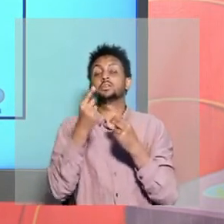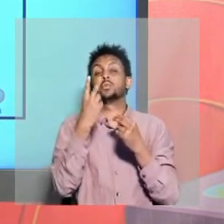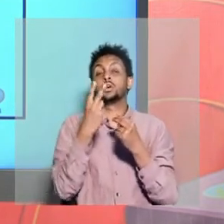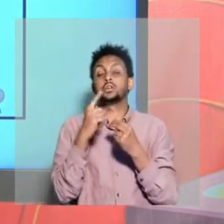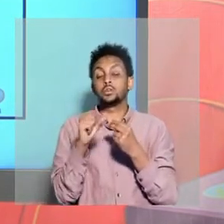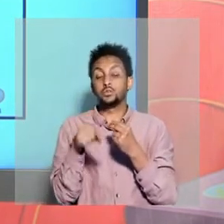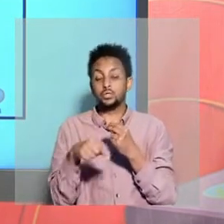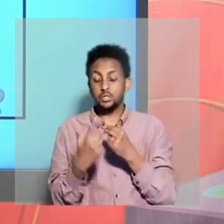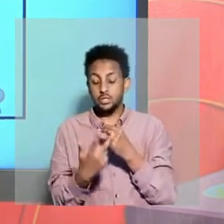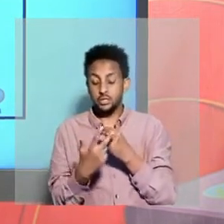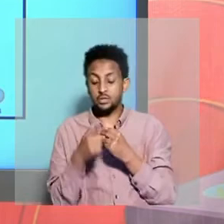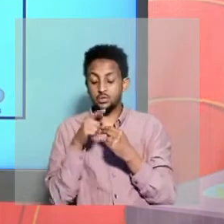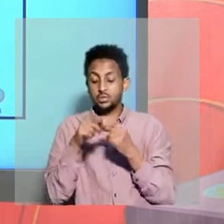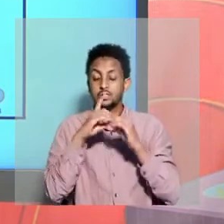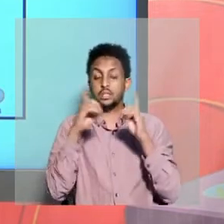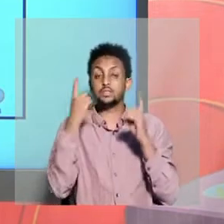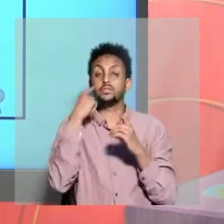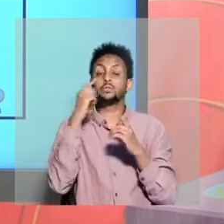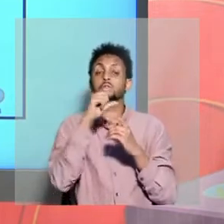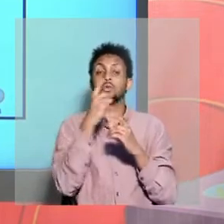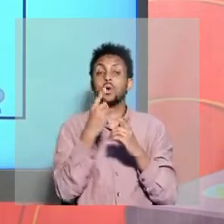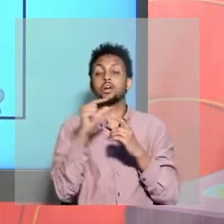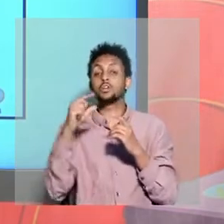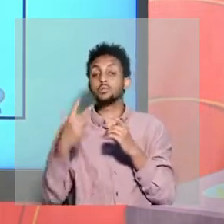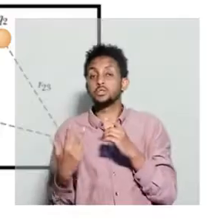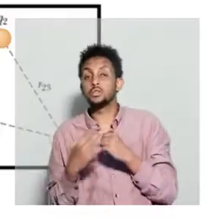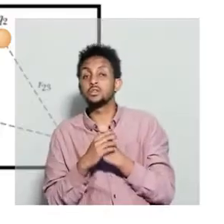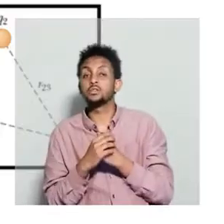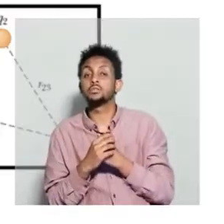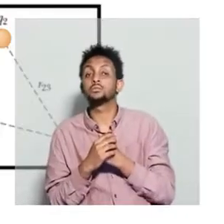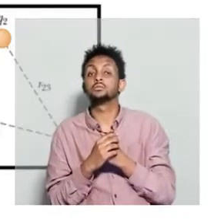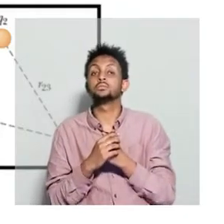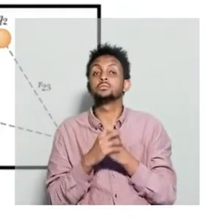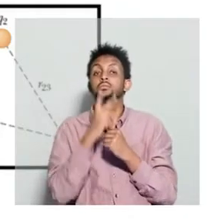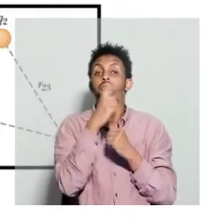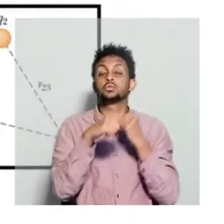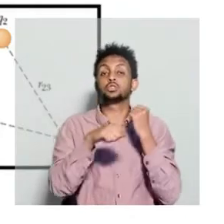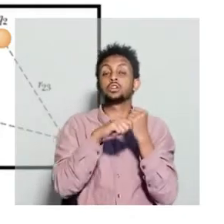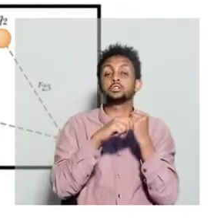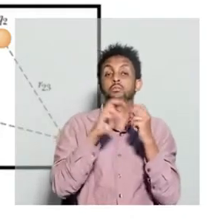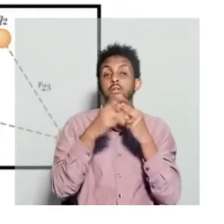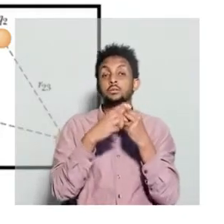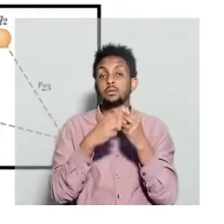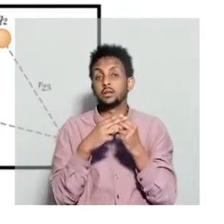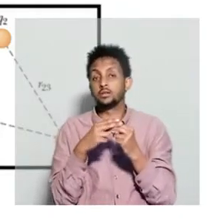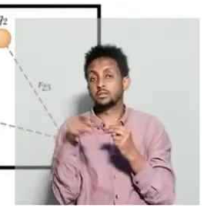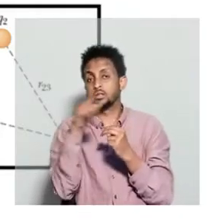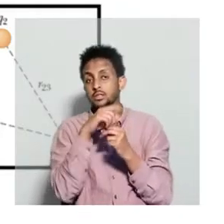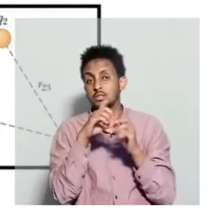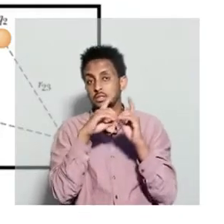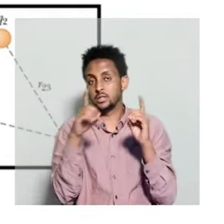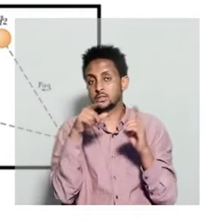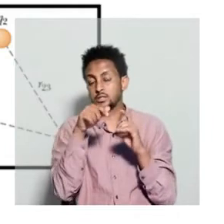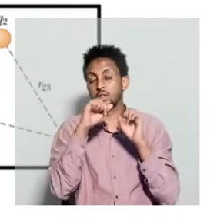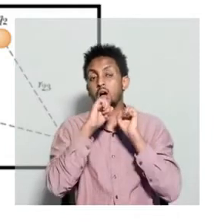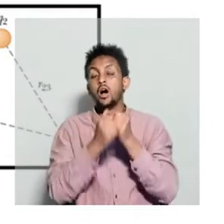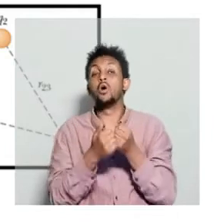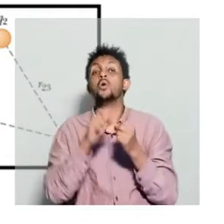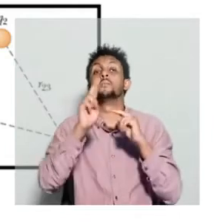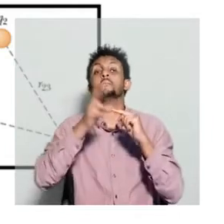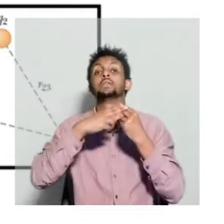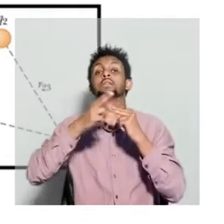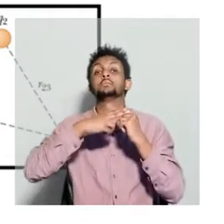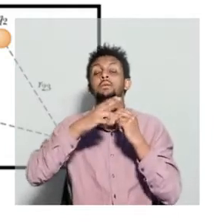and the distance between the two, Q2, Q3, the two charges multiplied by their distance. This is how we